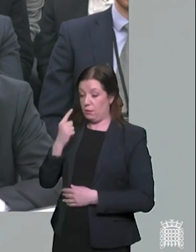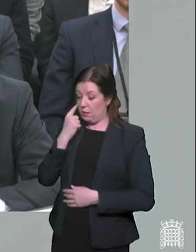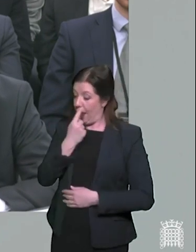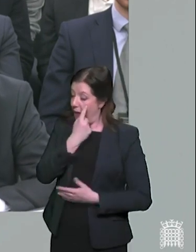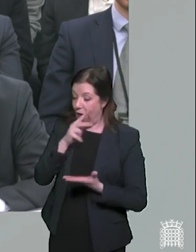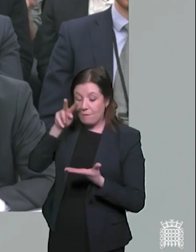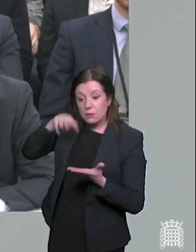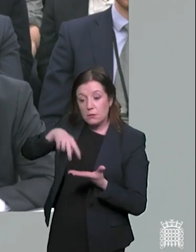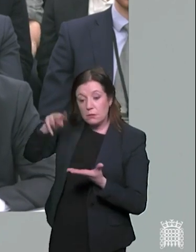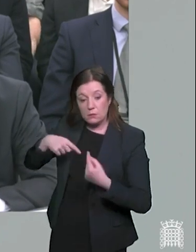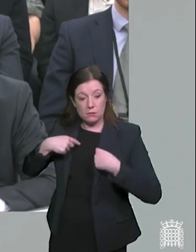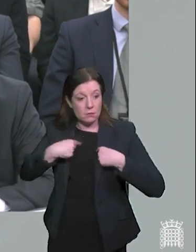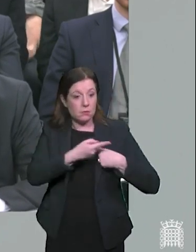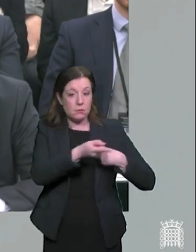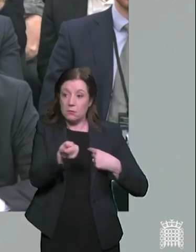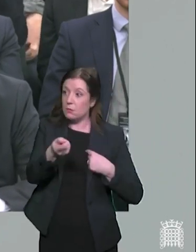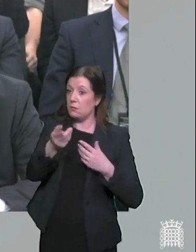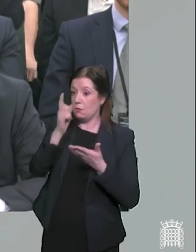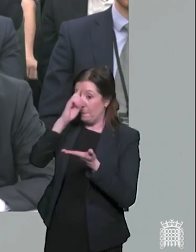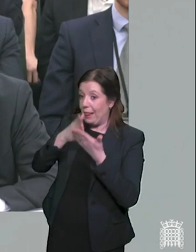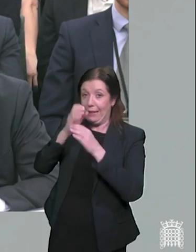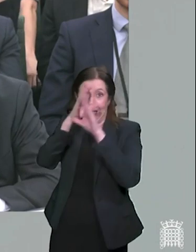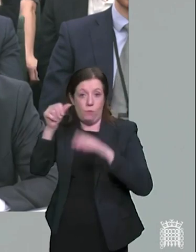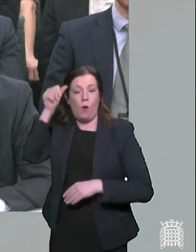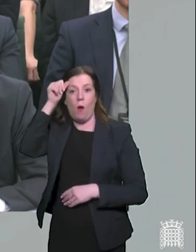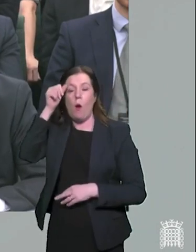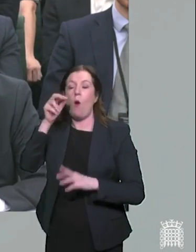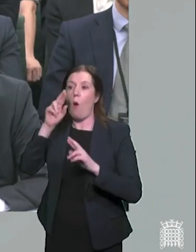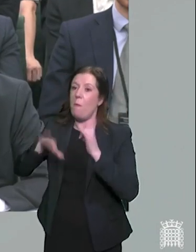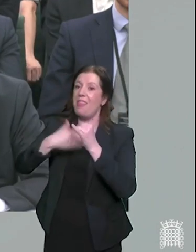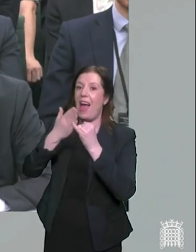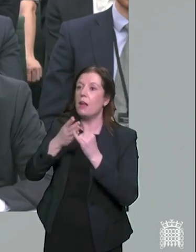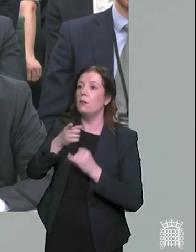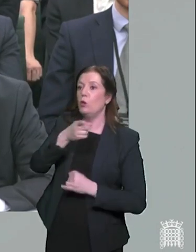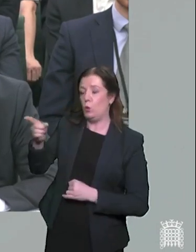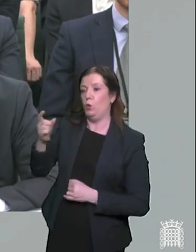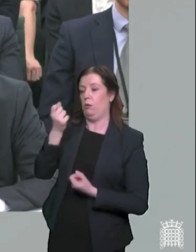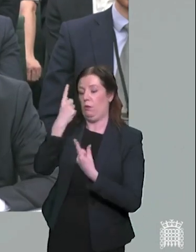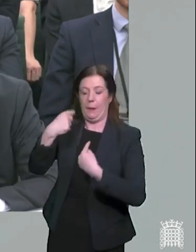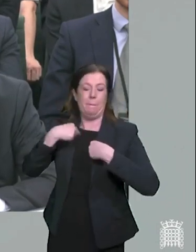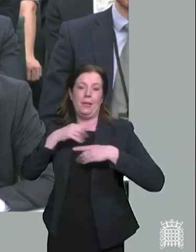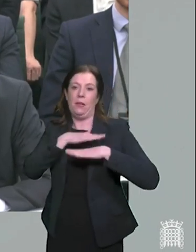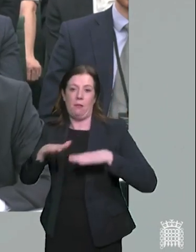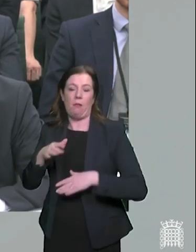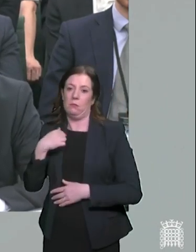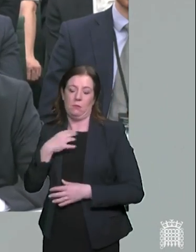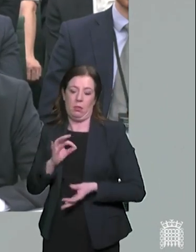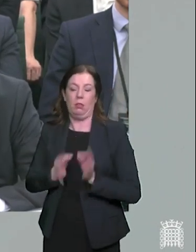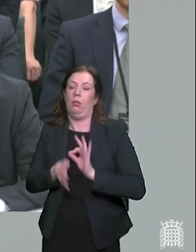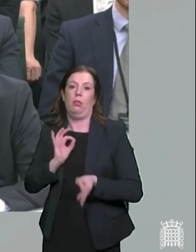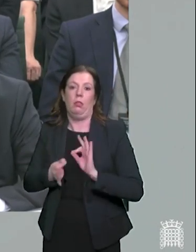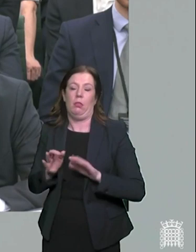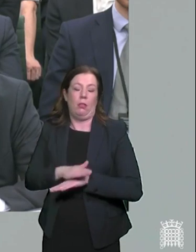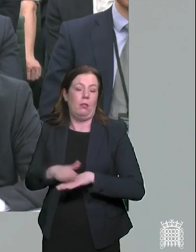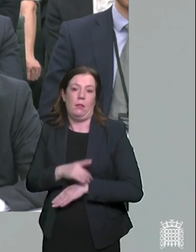what we and I knew and believed, and conclude that I did not wittingly mislead the House of Commons or recklessly